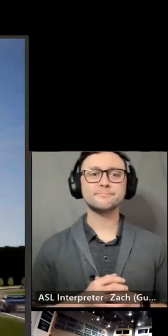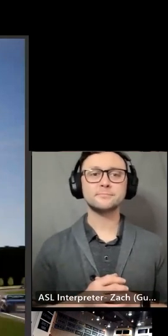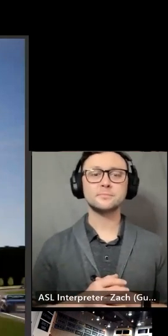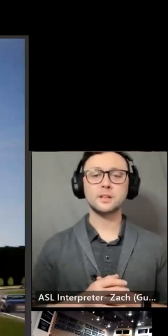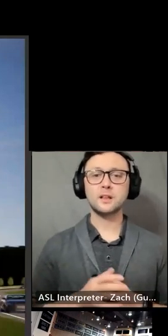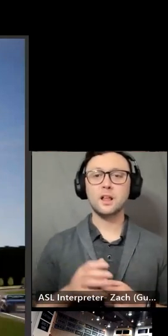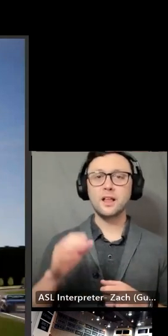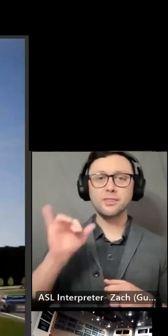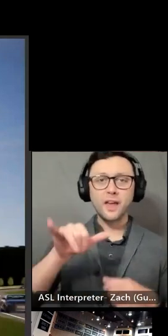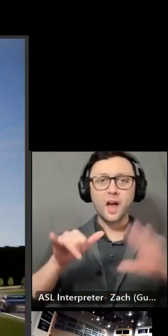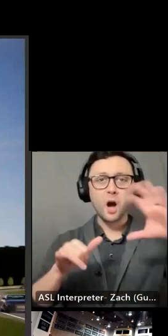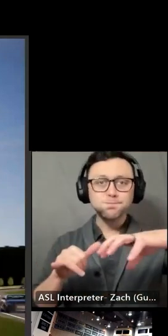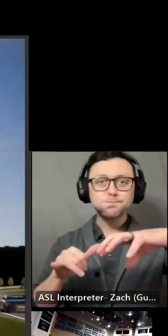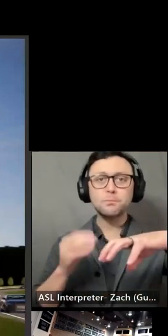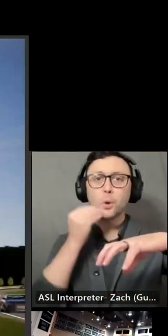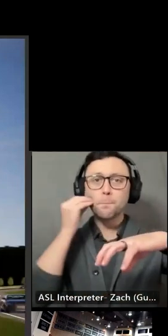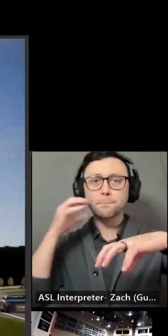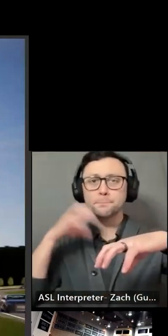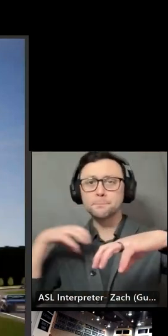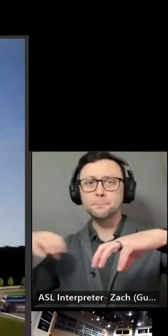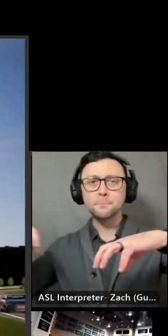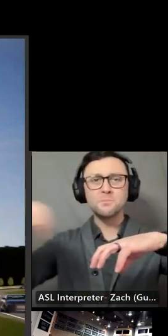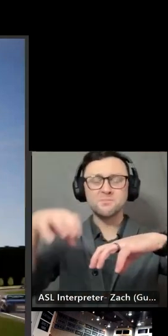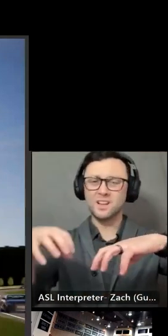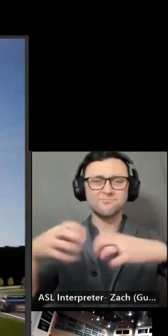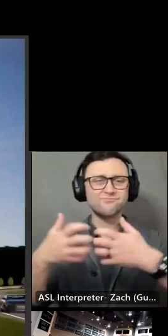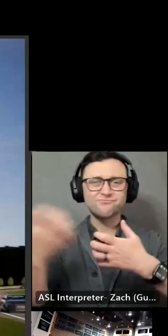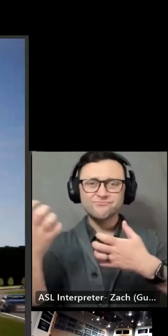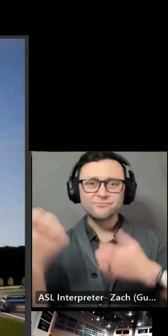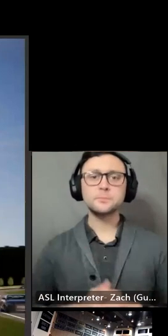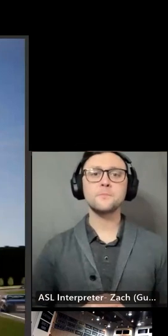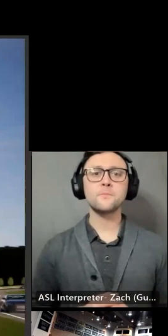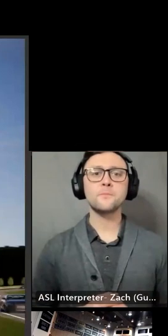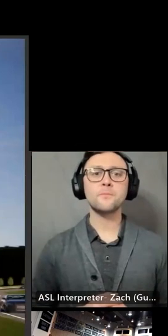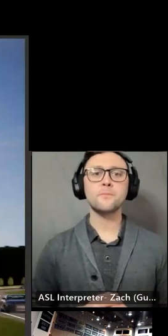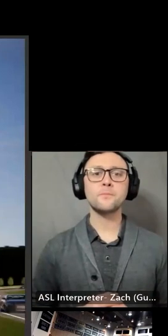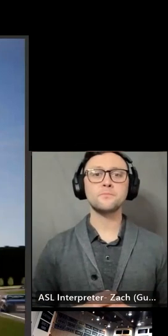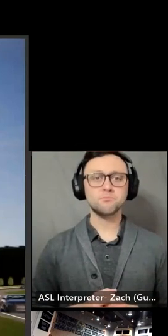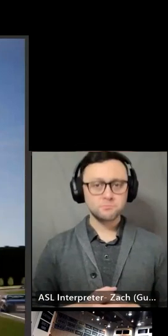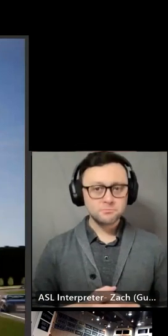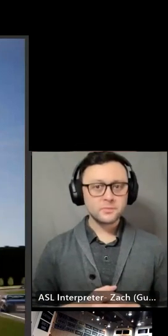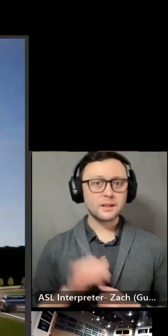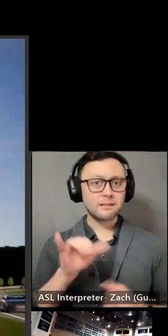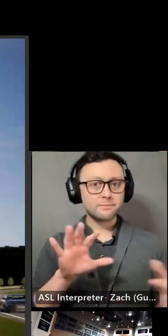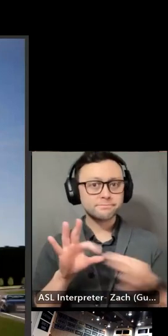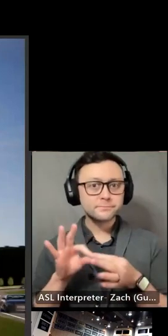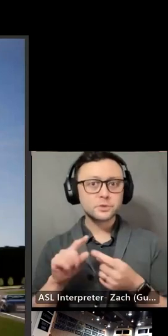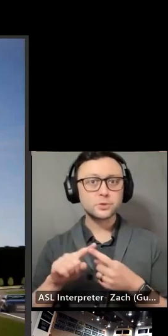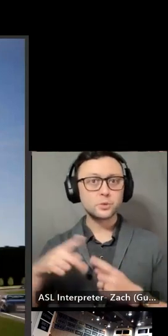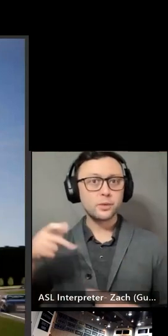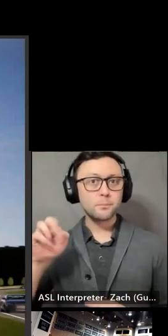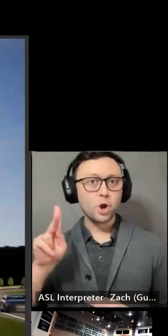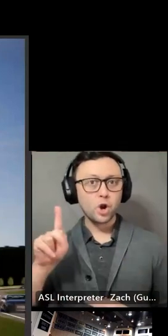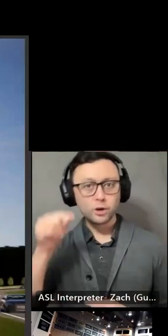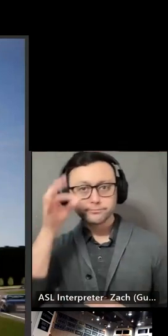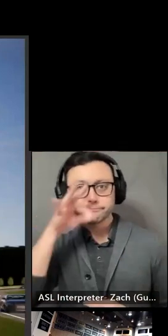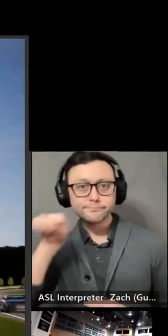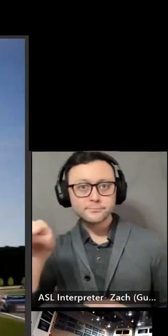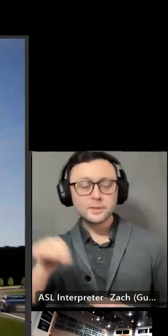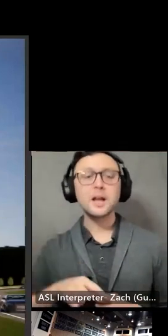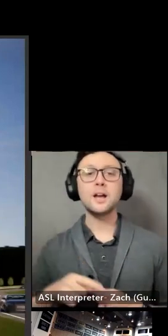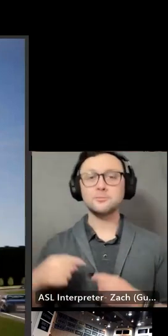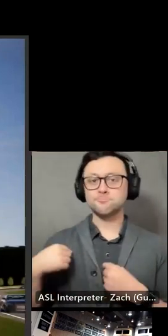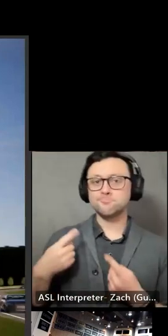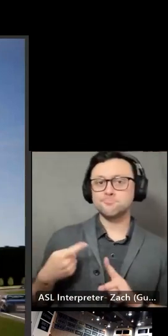surrounding residential neighborhood or Franklin Park. And so what our architecture team has done over the last month